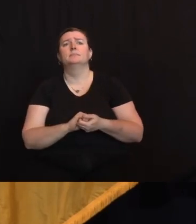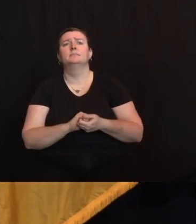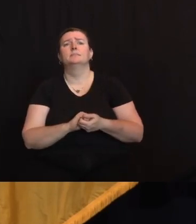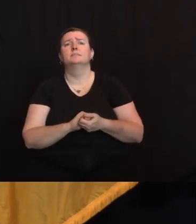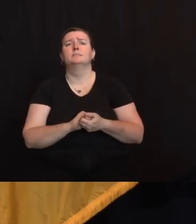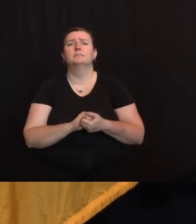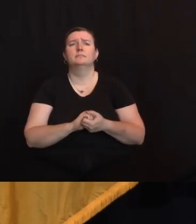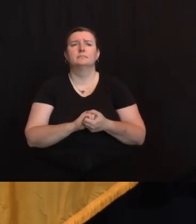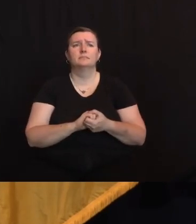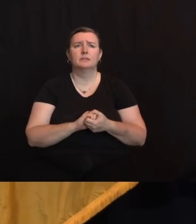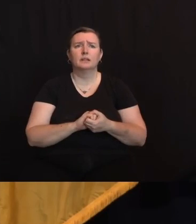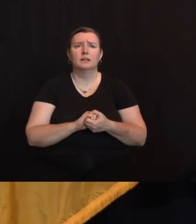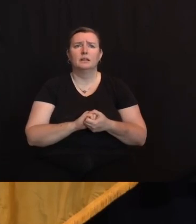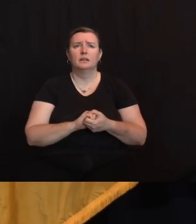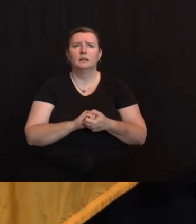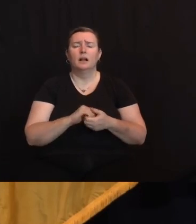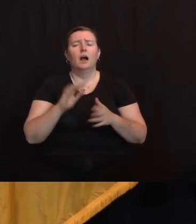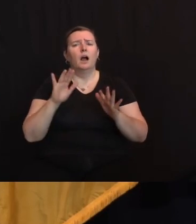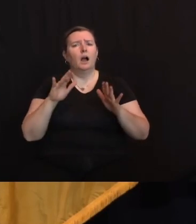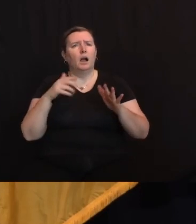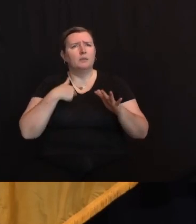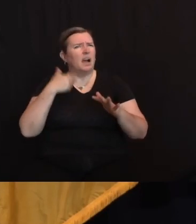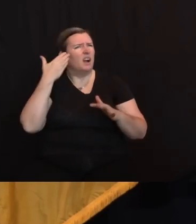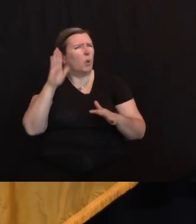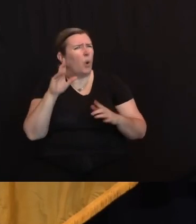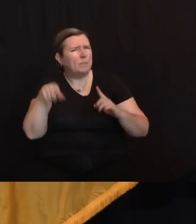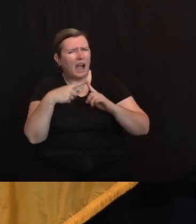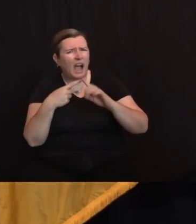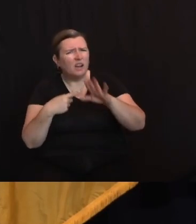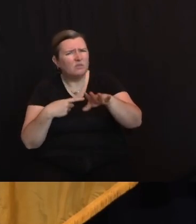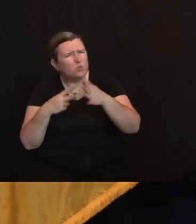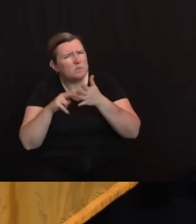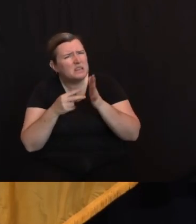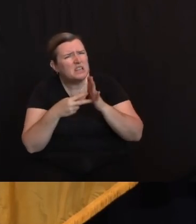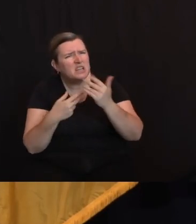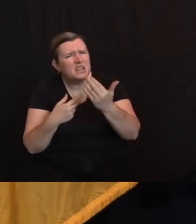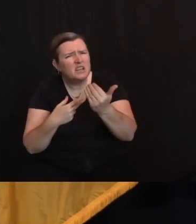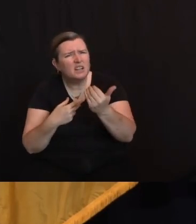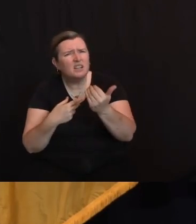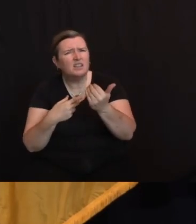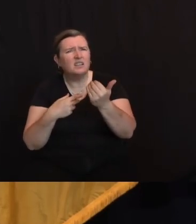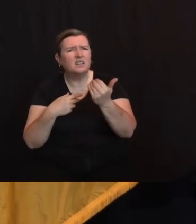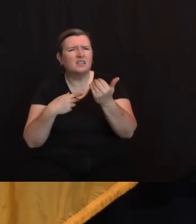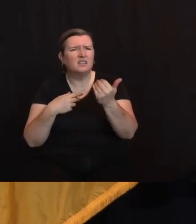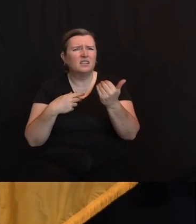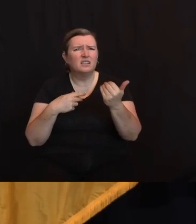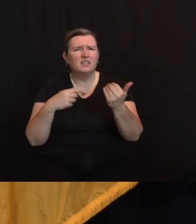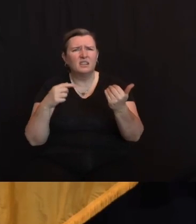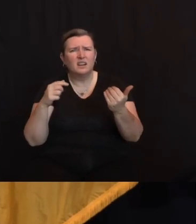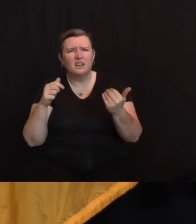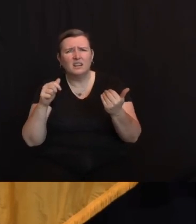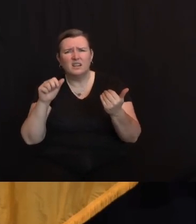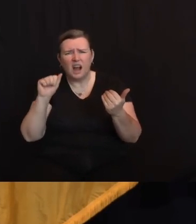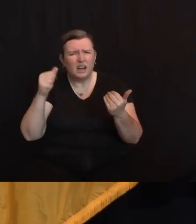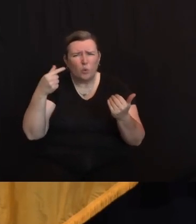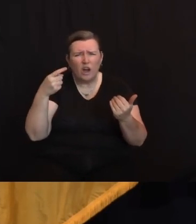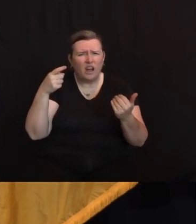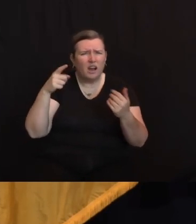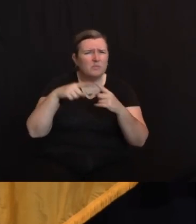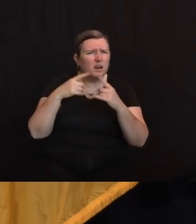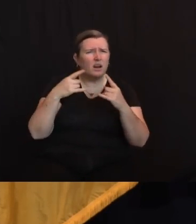not aware that of the comment about the Attorney General saying don't warn and don't summons. Here